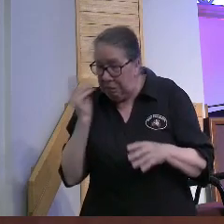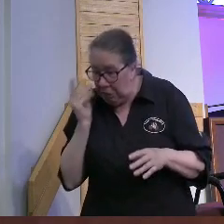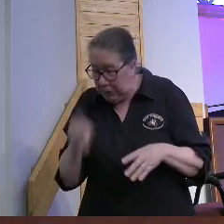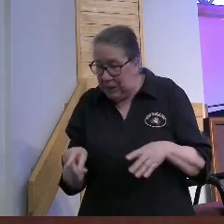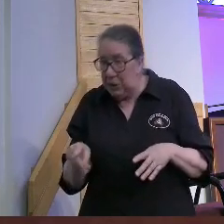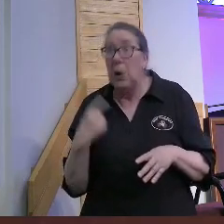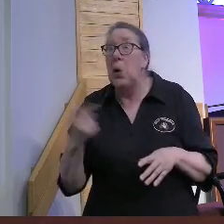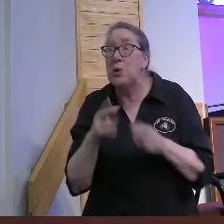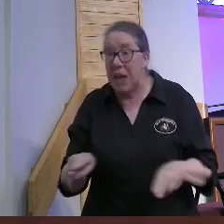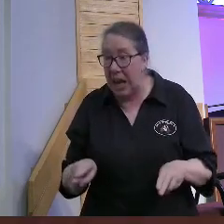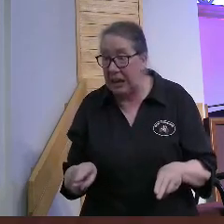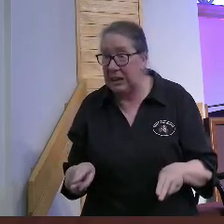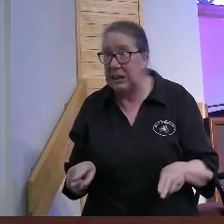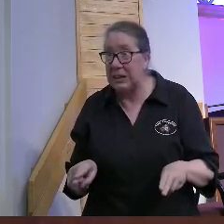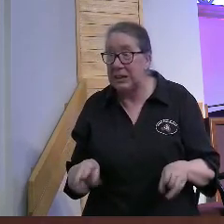Who's dead?